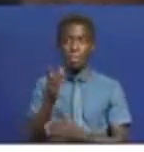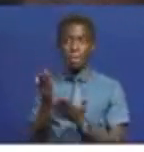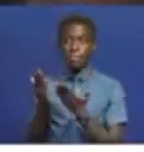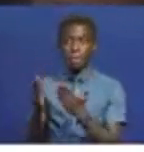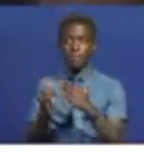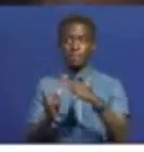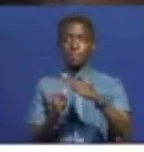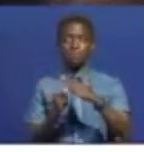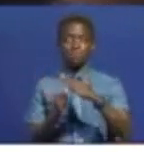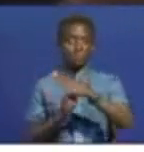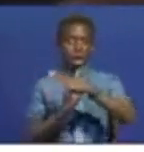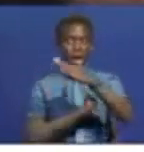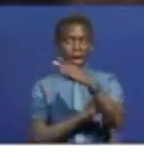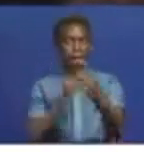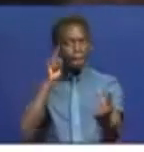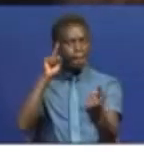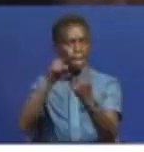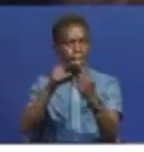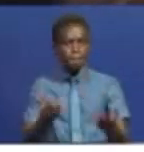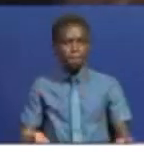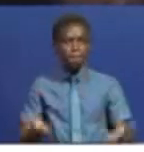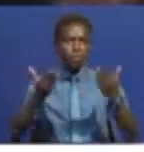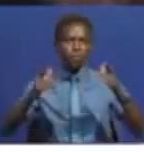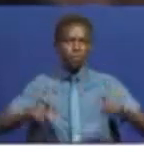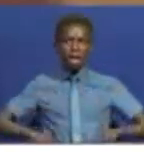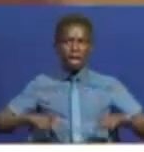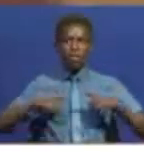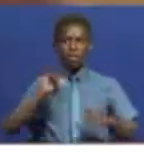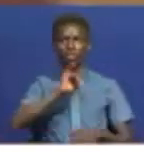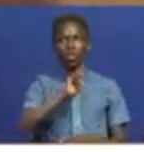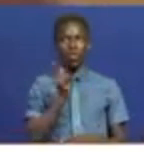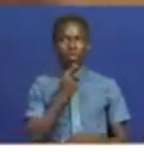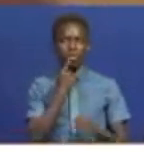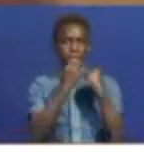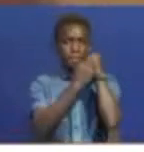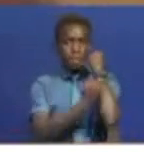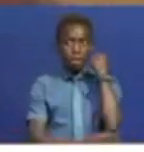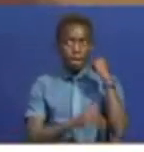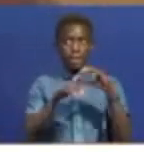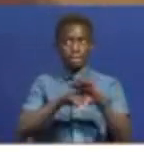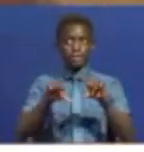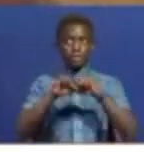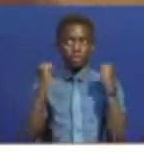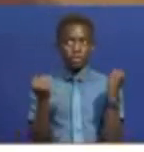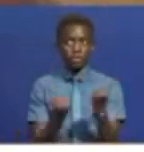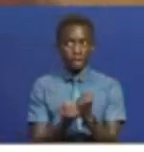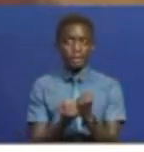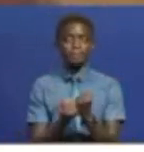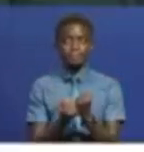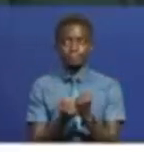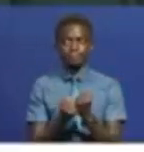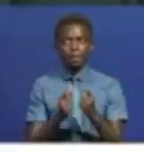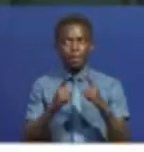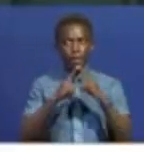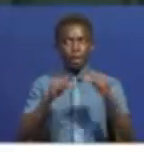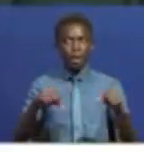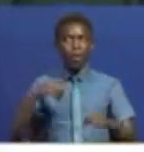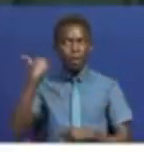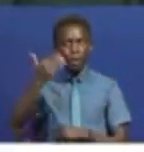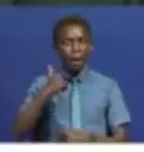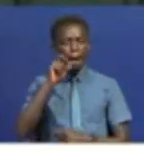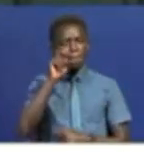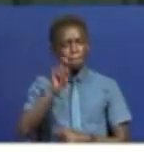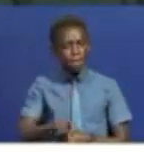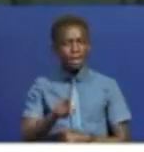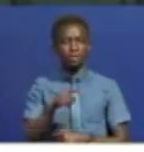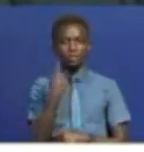helping and improving lives of the less privileged in the society challenged those elected to serve to always put the interests of